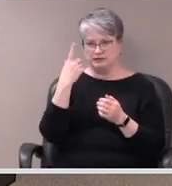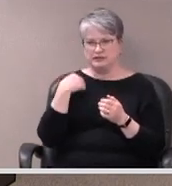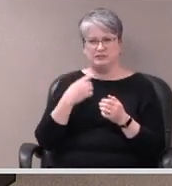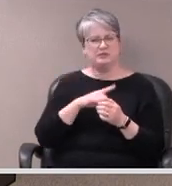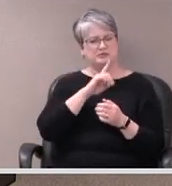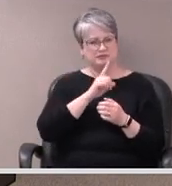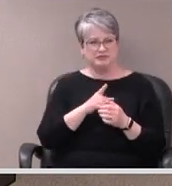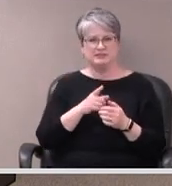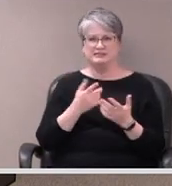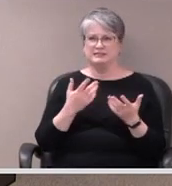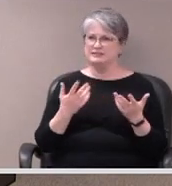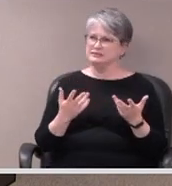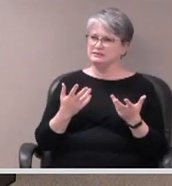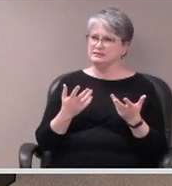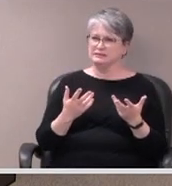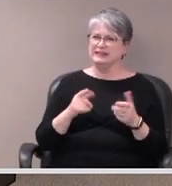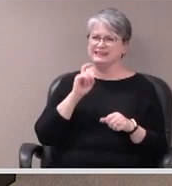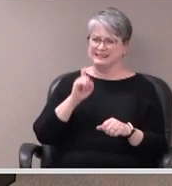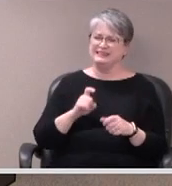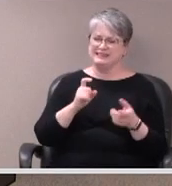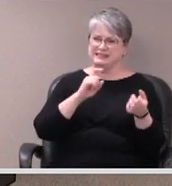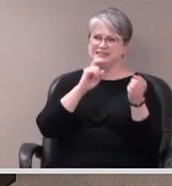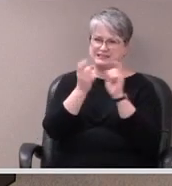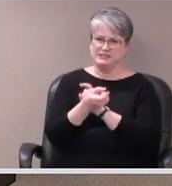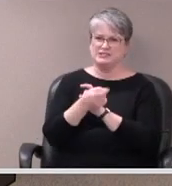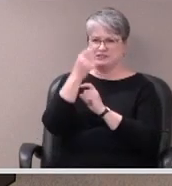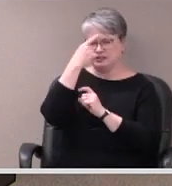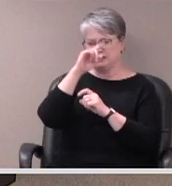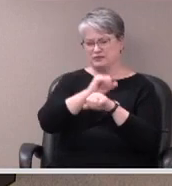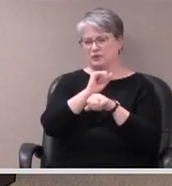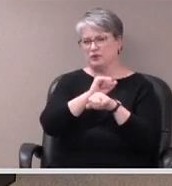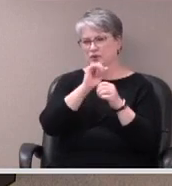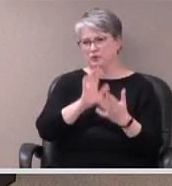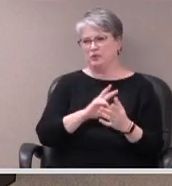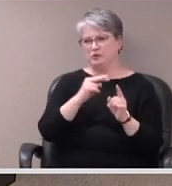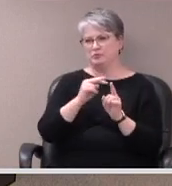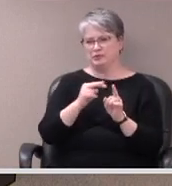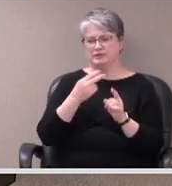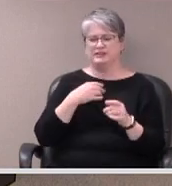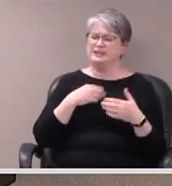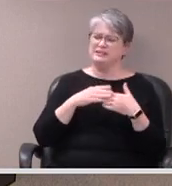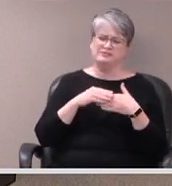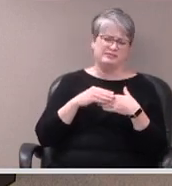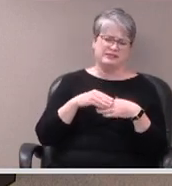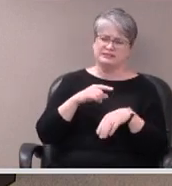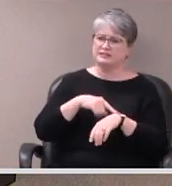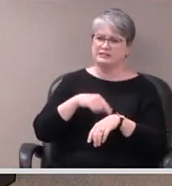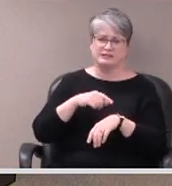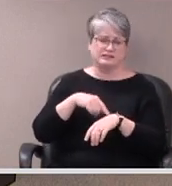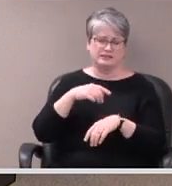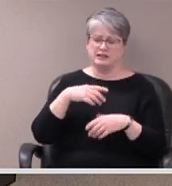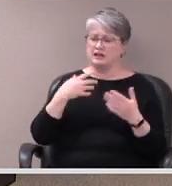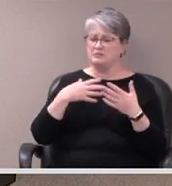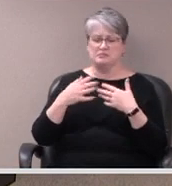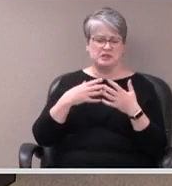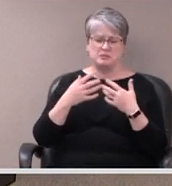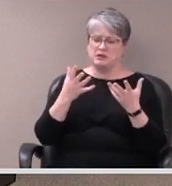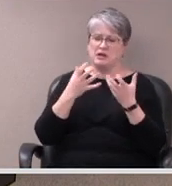fundamentally this really needs to change from our employees. They should just have flex time and be able to take it however they want.